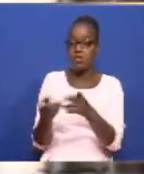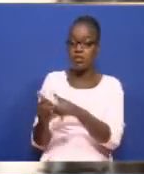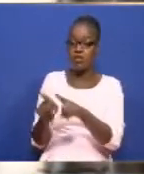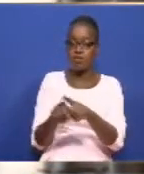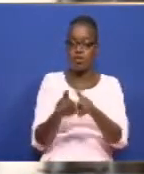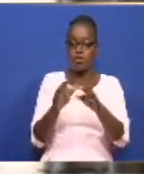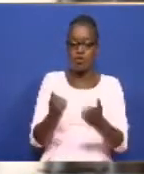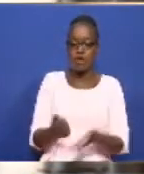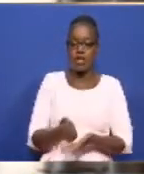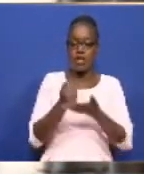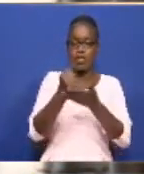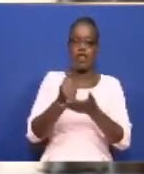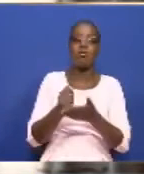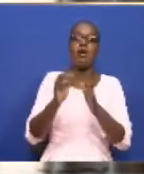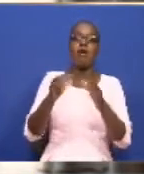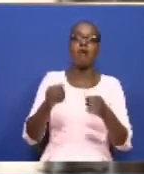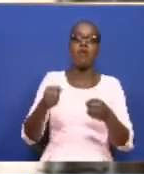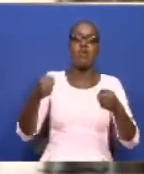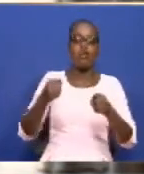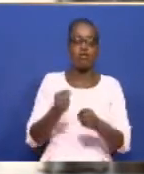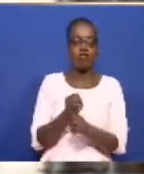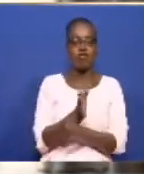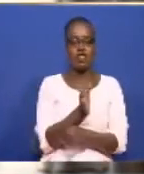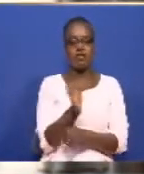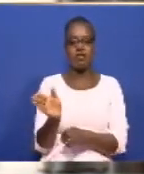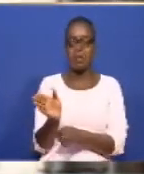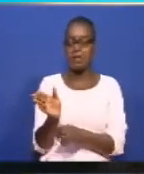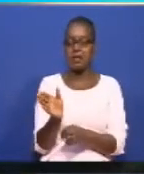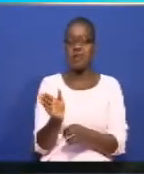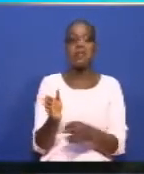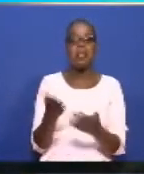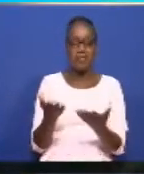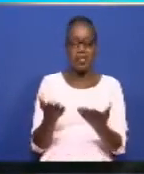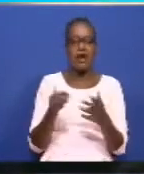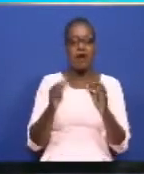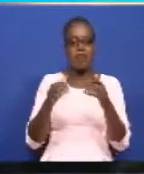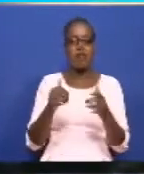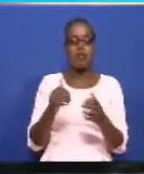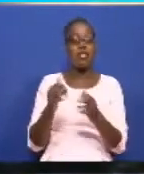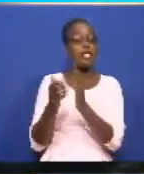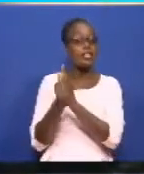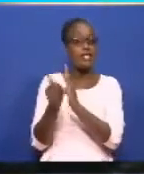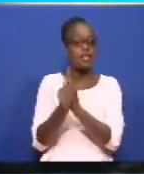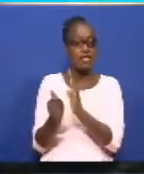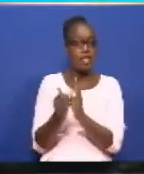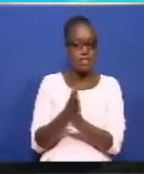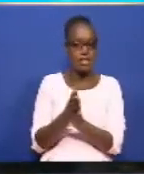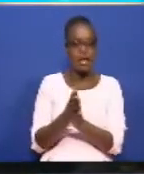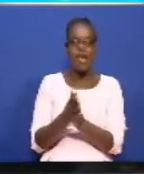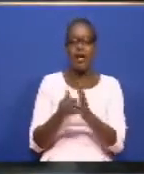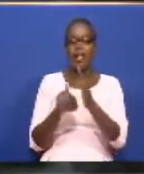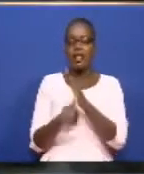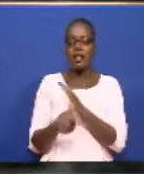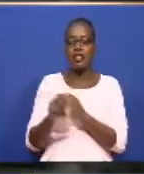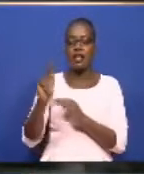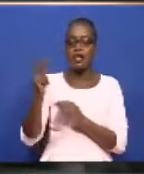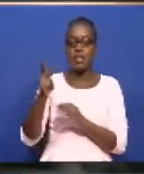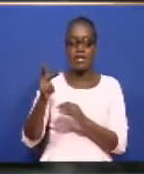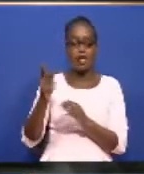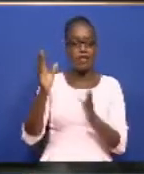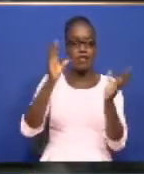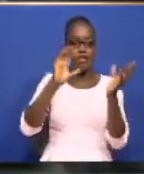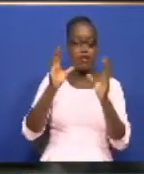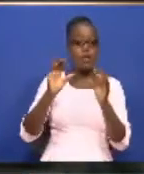help farmers to diversify their farming enterprises. Under the Kenya Climate Smart Agriculture Project, Kalro